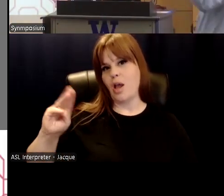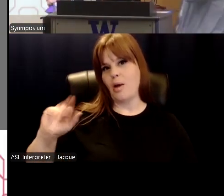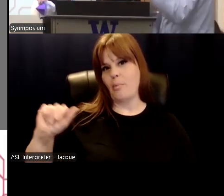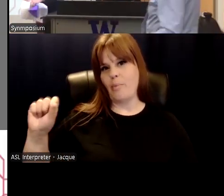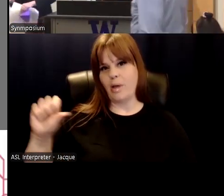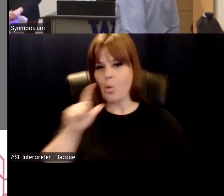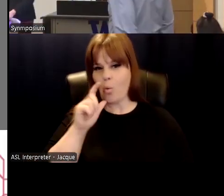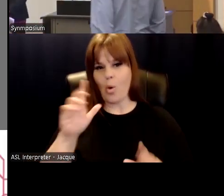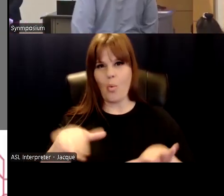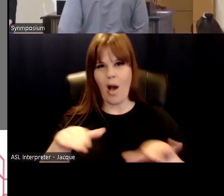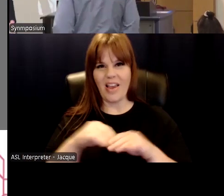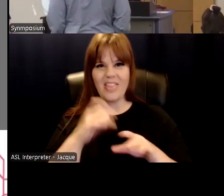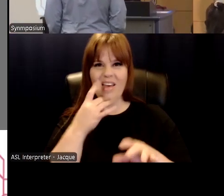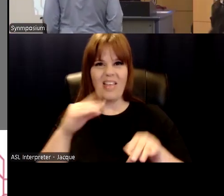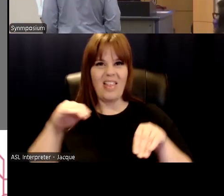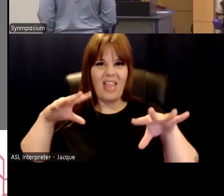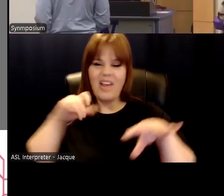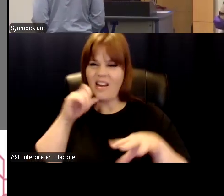Andrew.